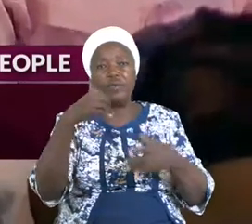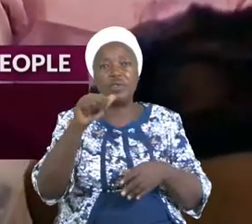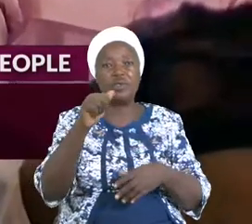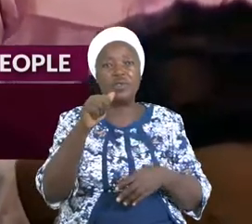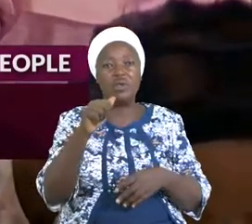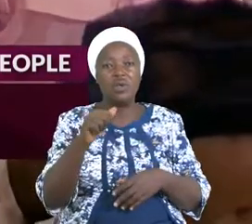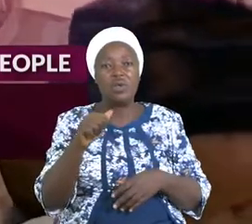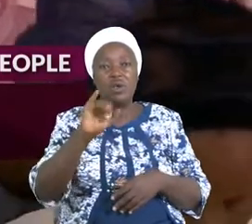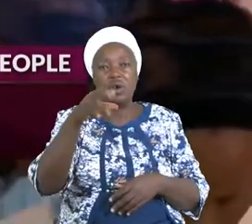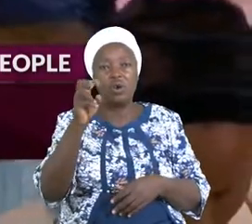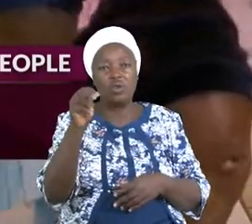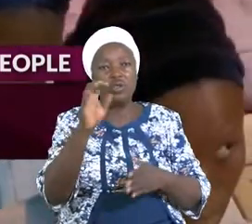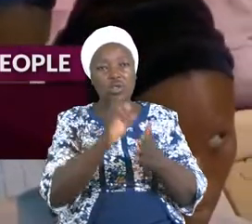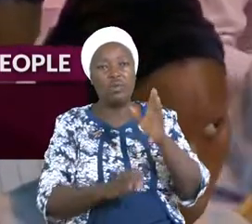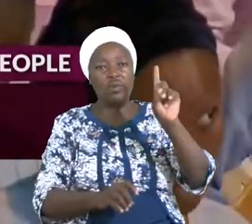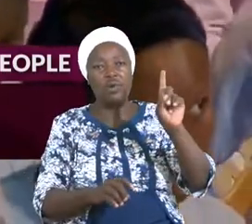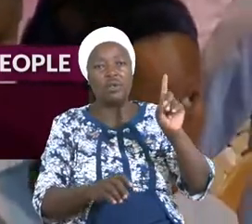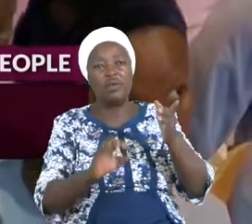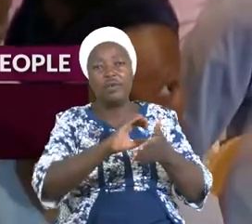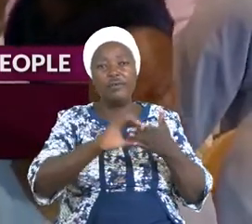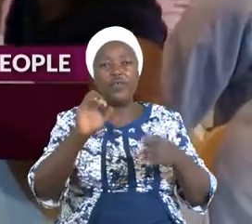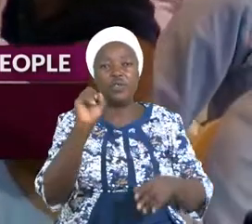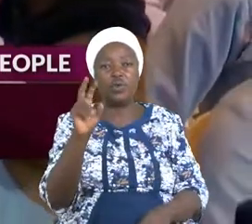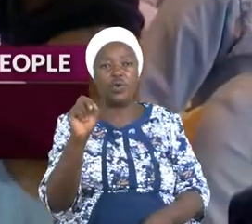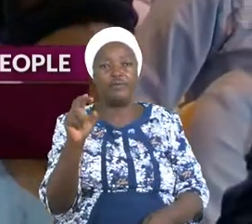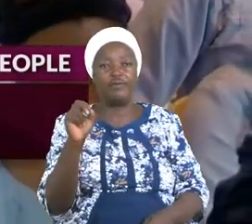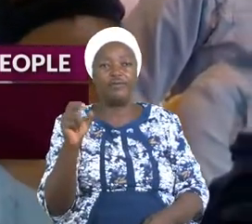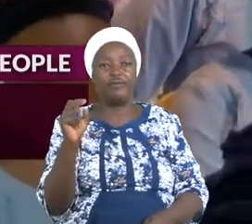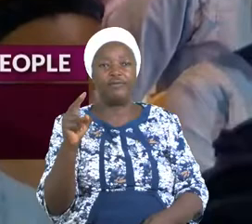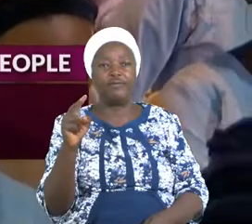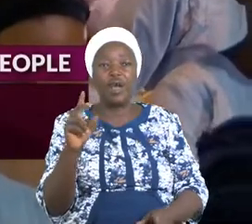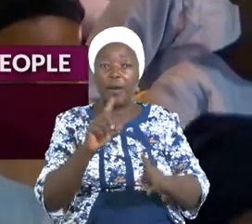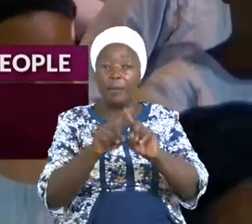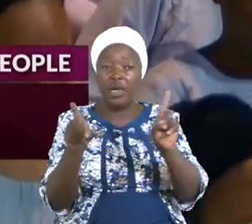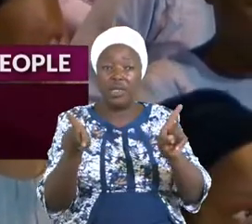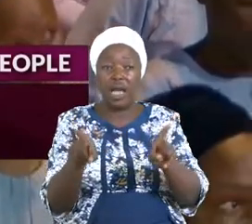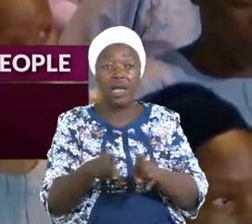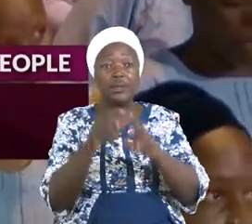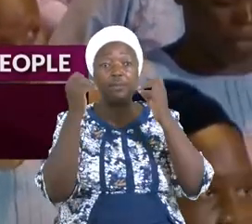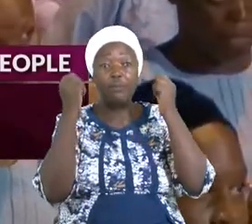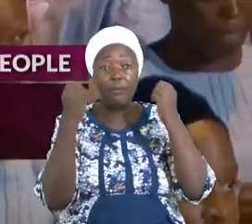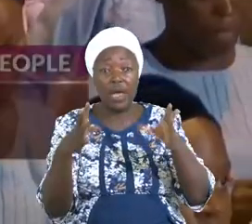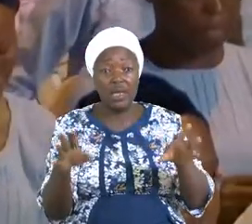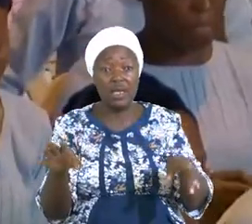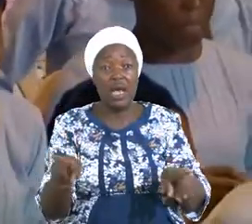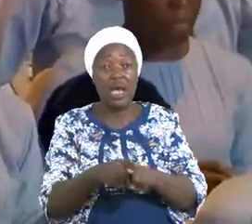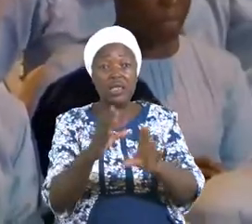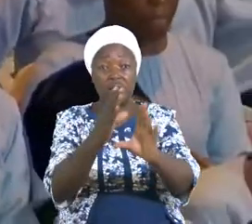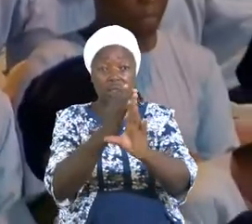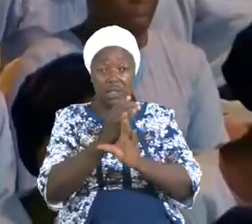John chapter 1 verse 12. But as many as received